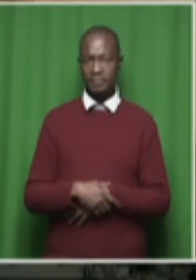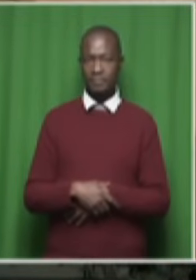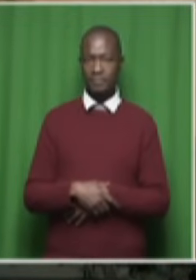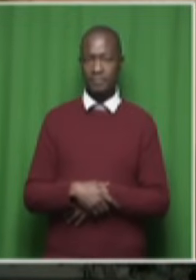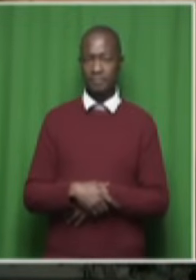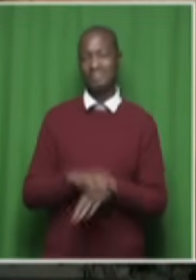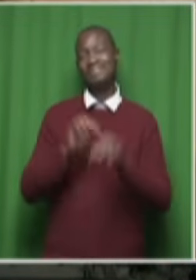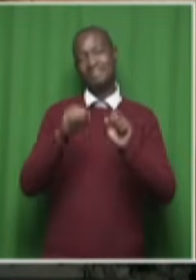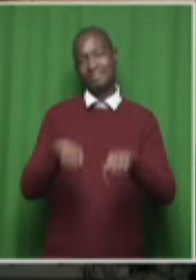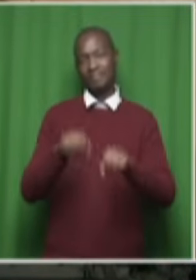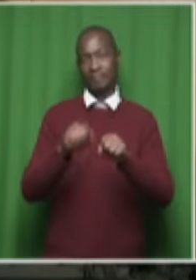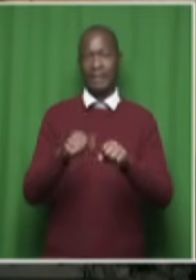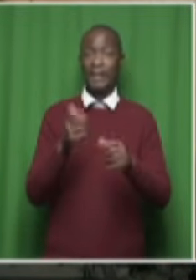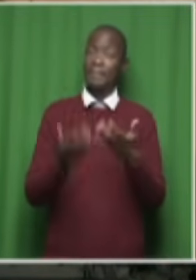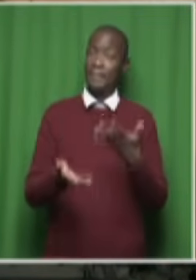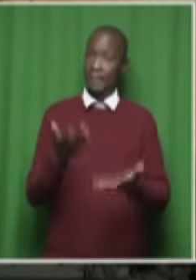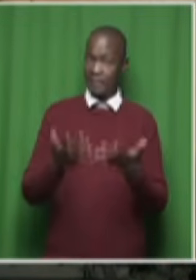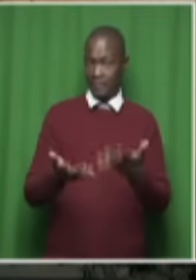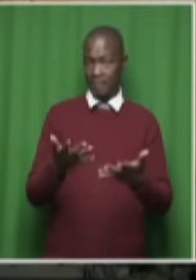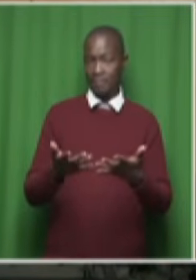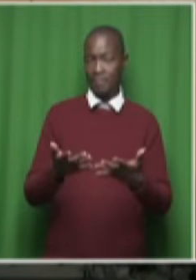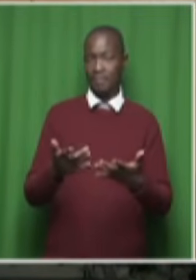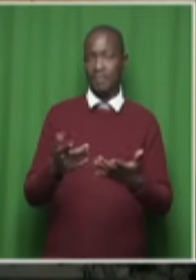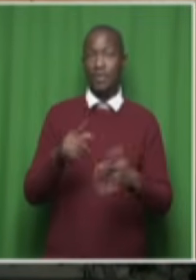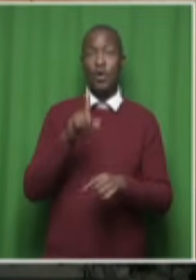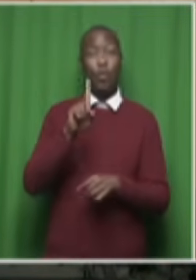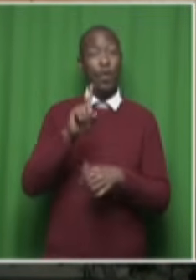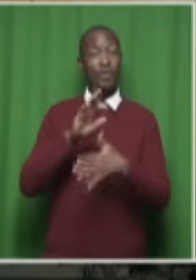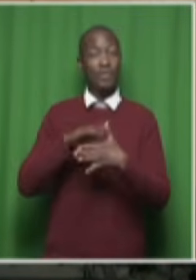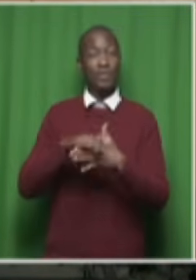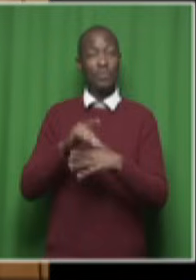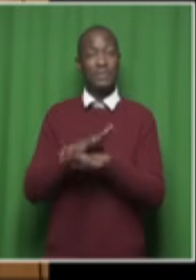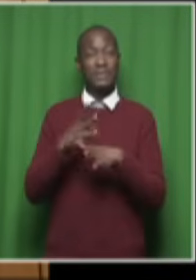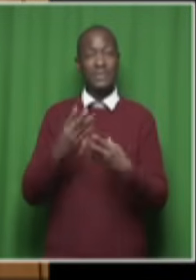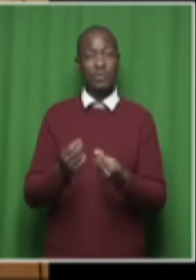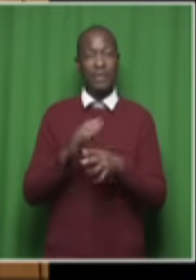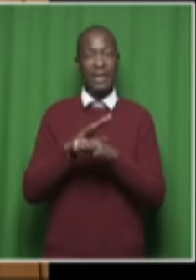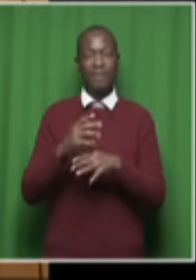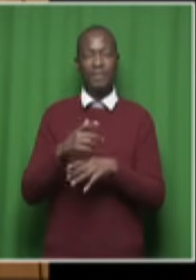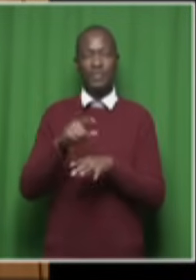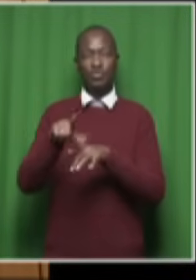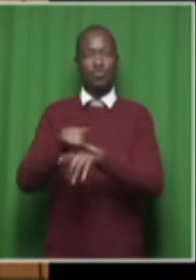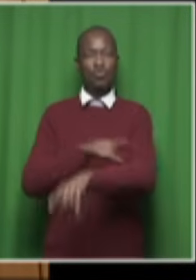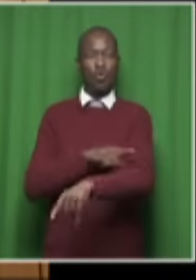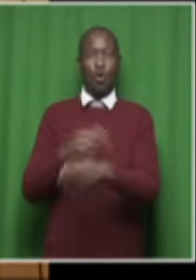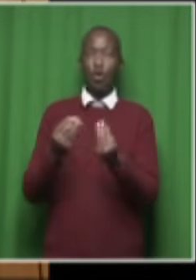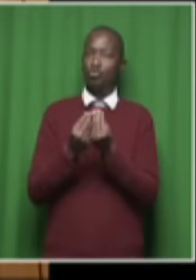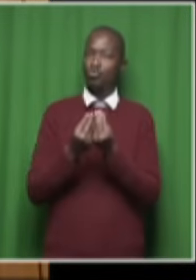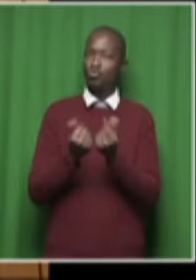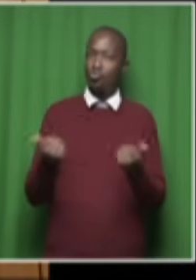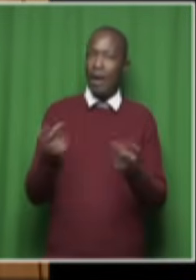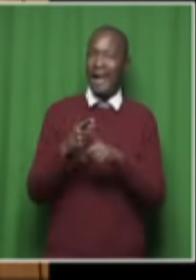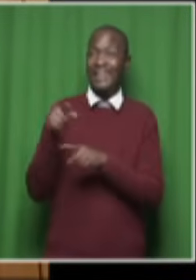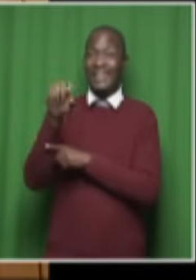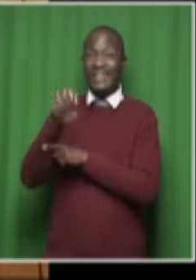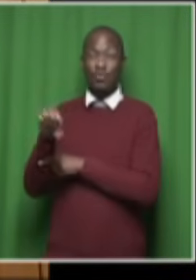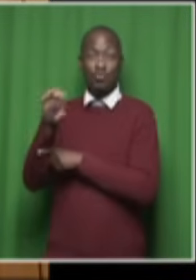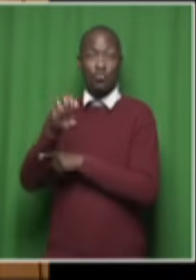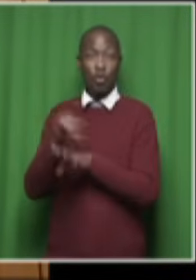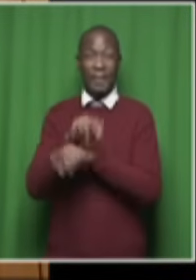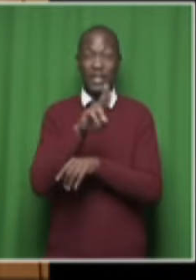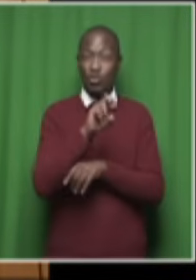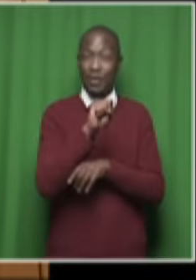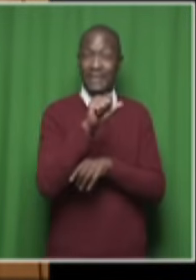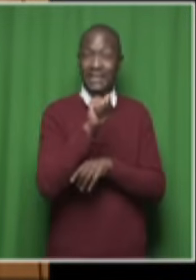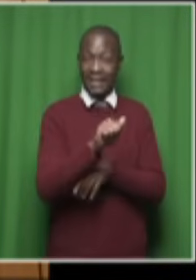It may be, yes. One of the reasons that they've had these long, dry and hot spells in Europe and in the USA